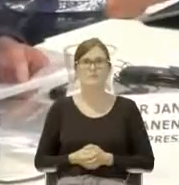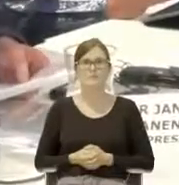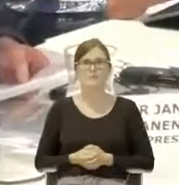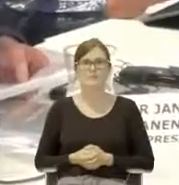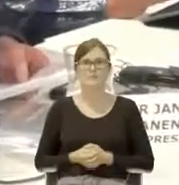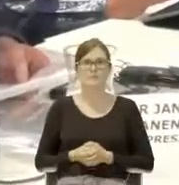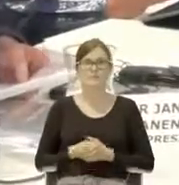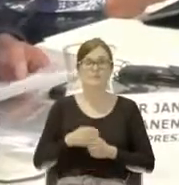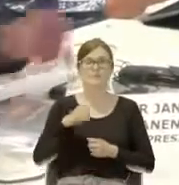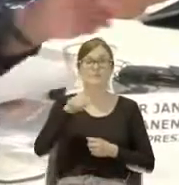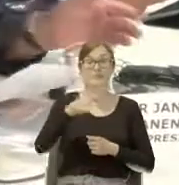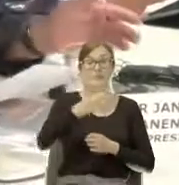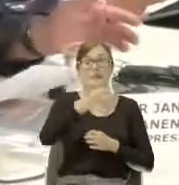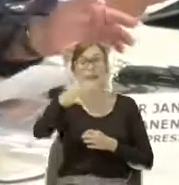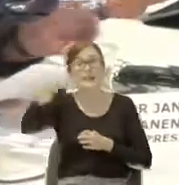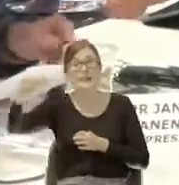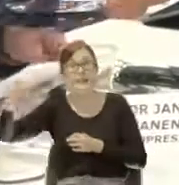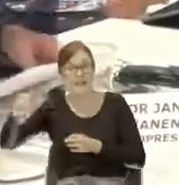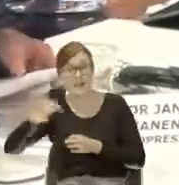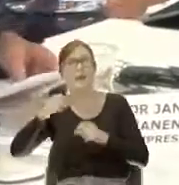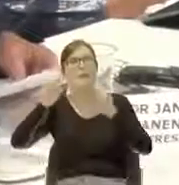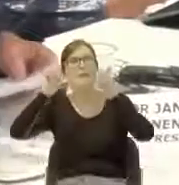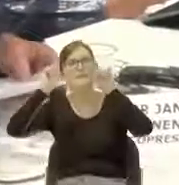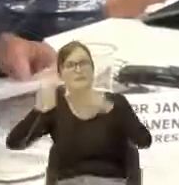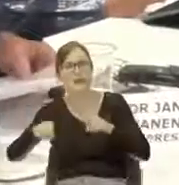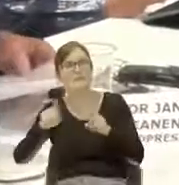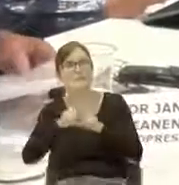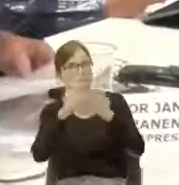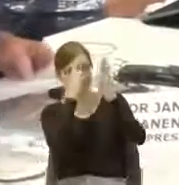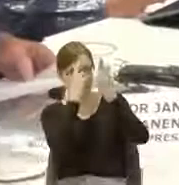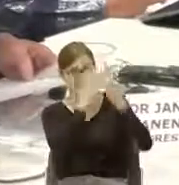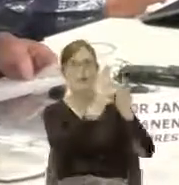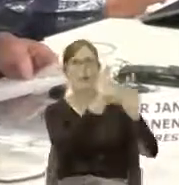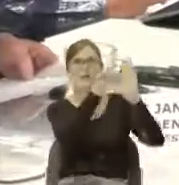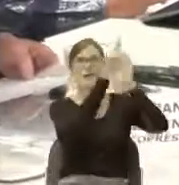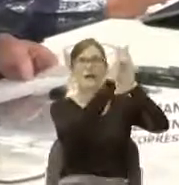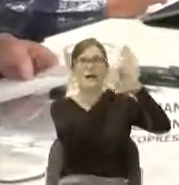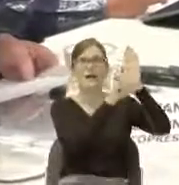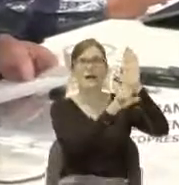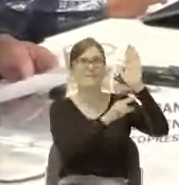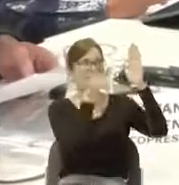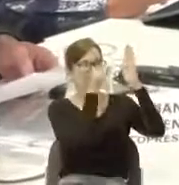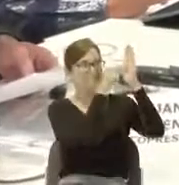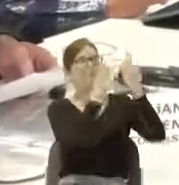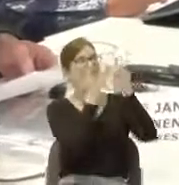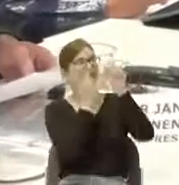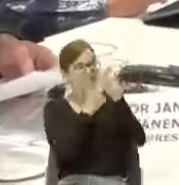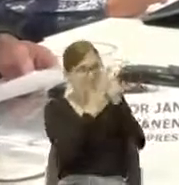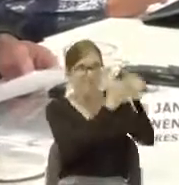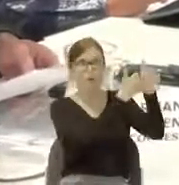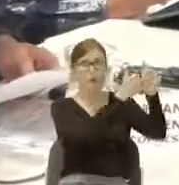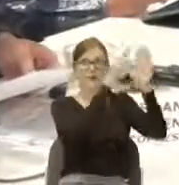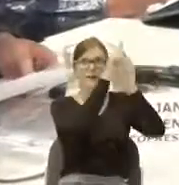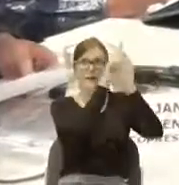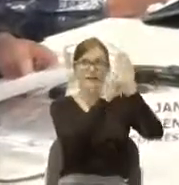behind. We know we have allies to make this happen, but